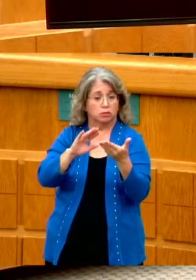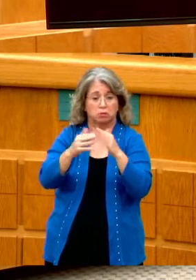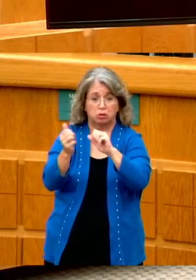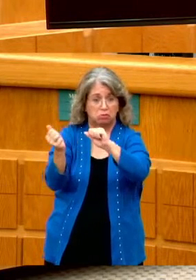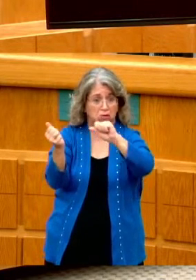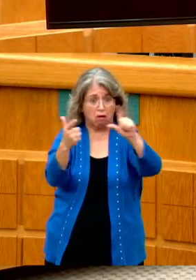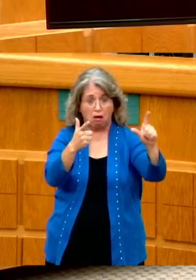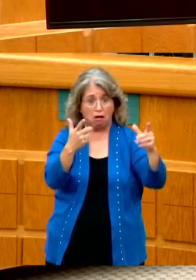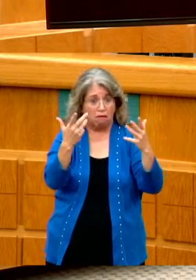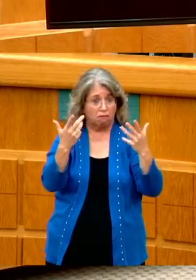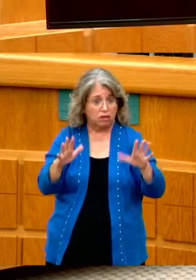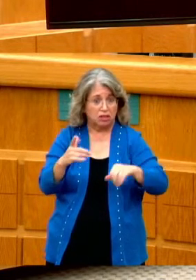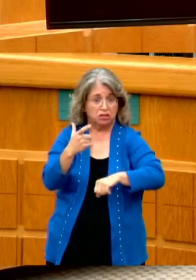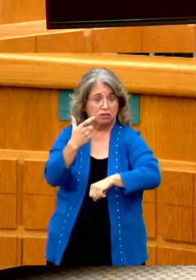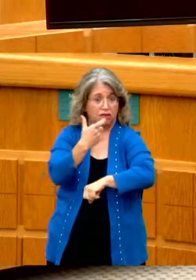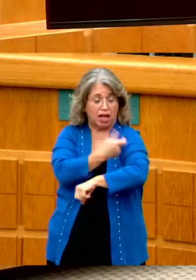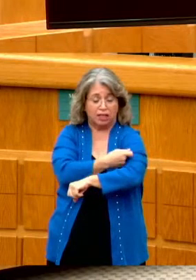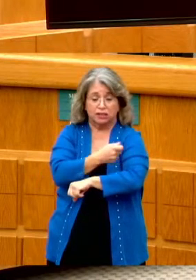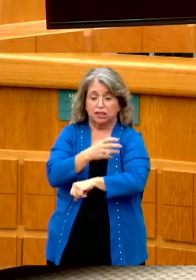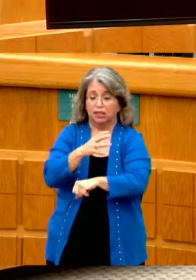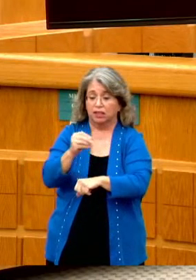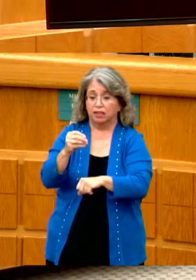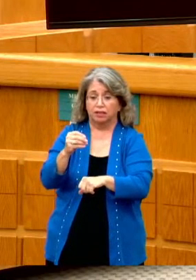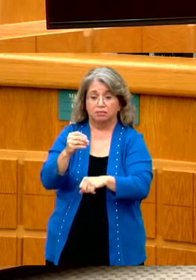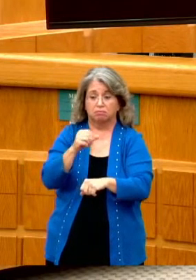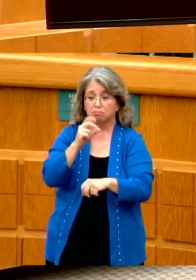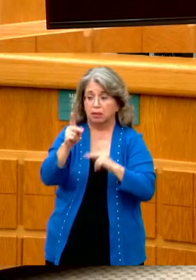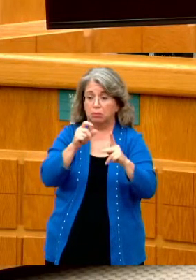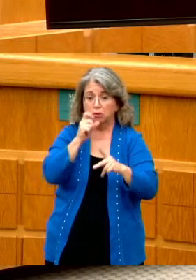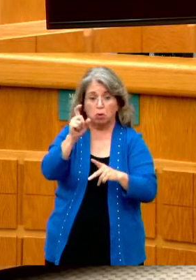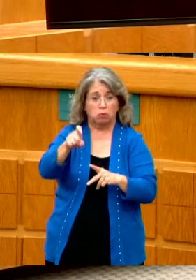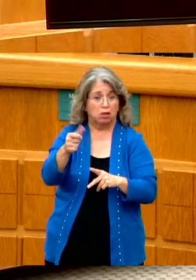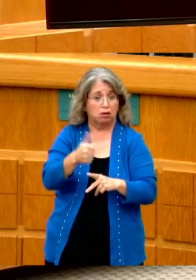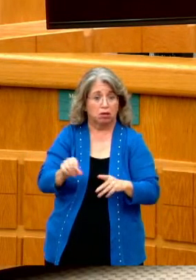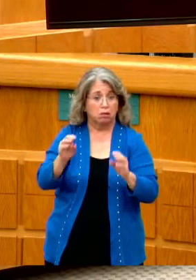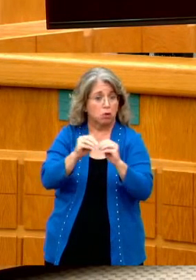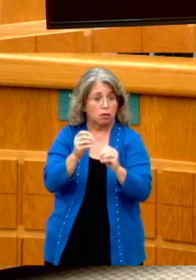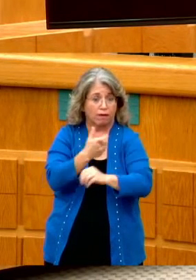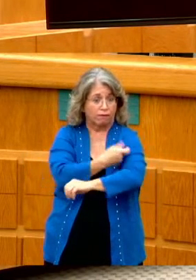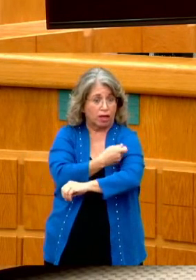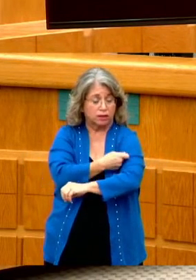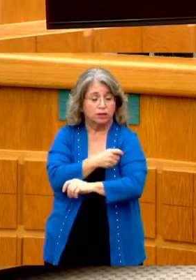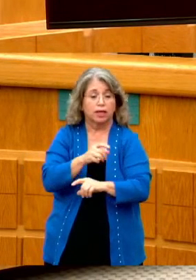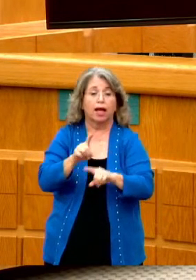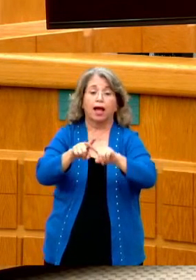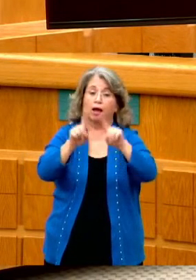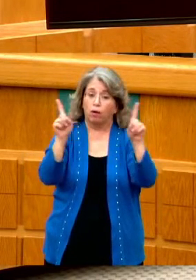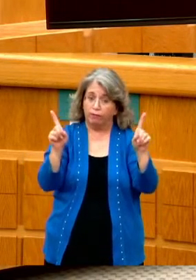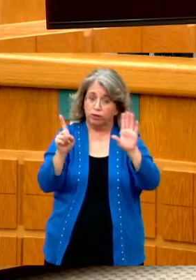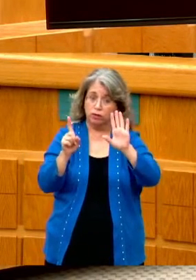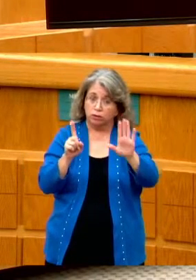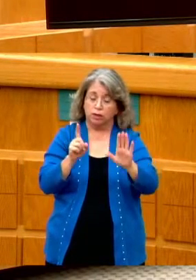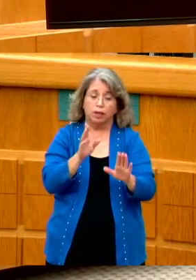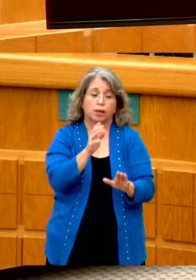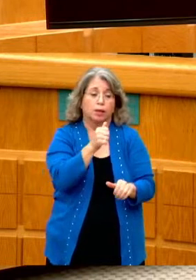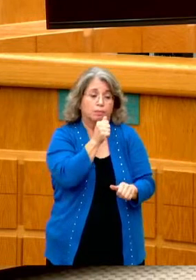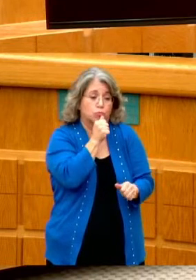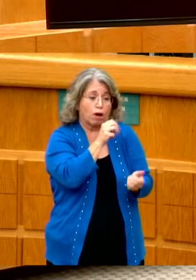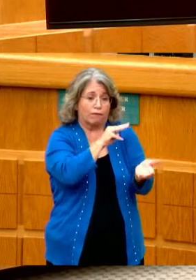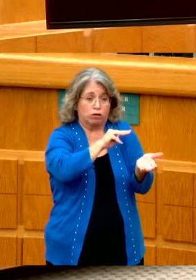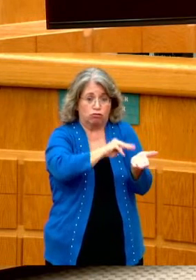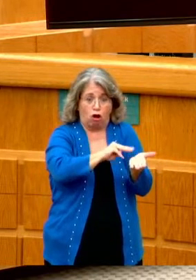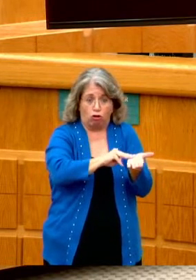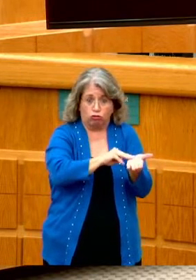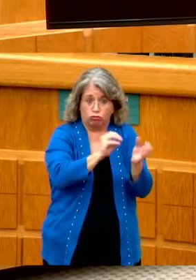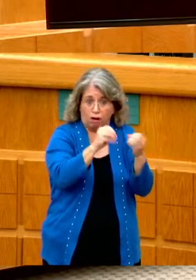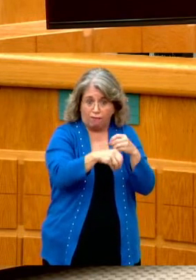vaccinated and there's no longer any more vaccines needed by our community. But private providers, doctors' offices can charge